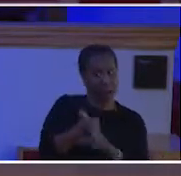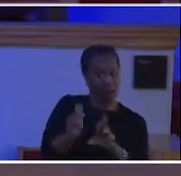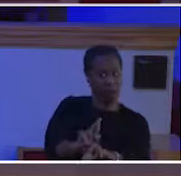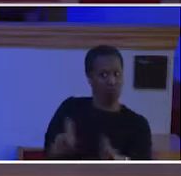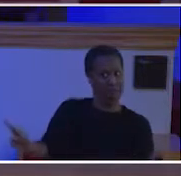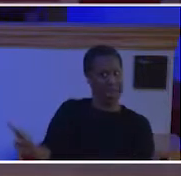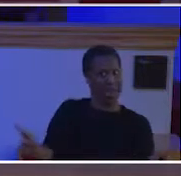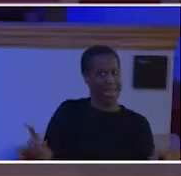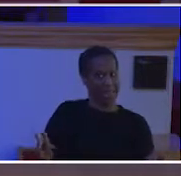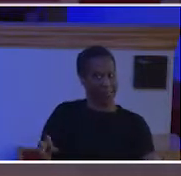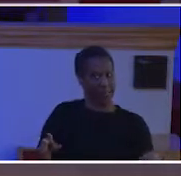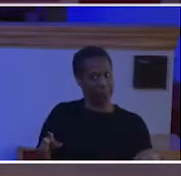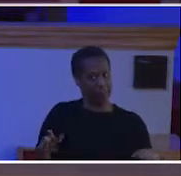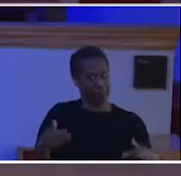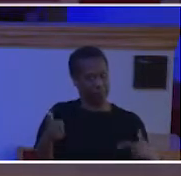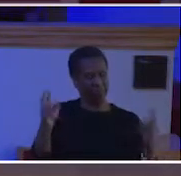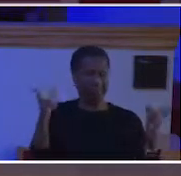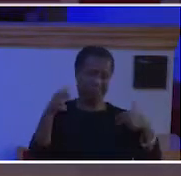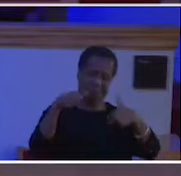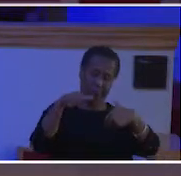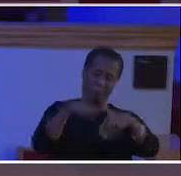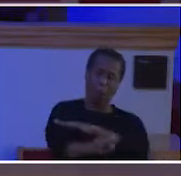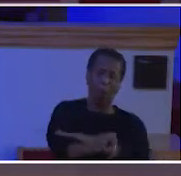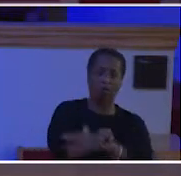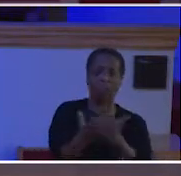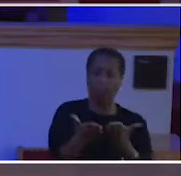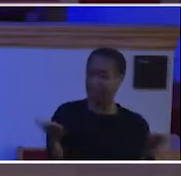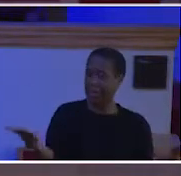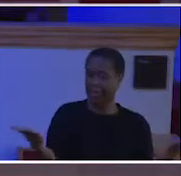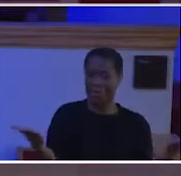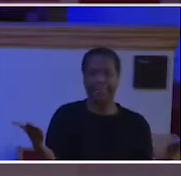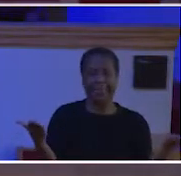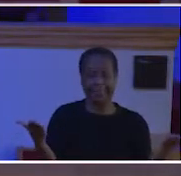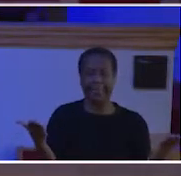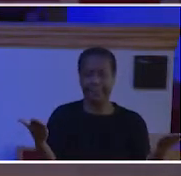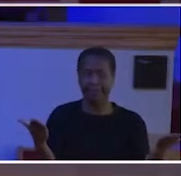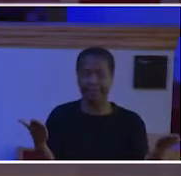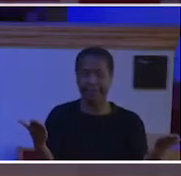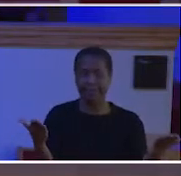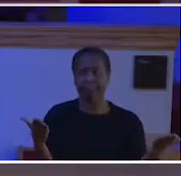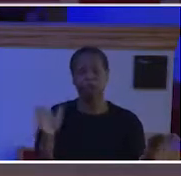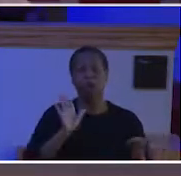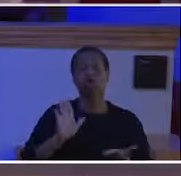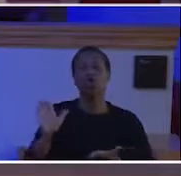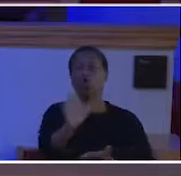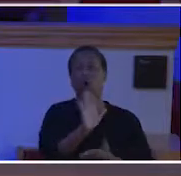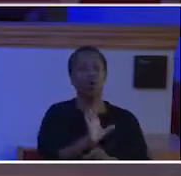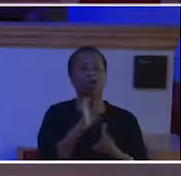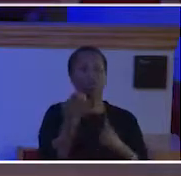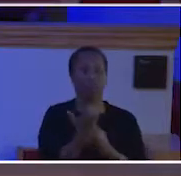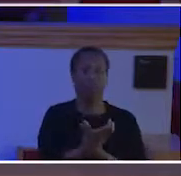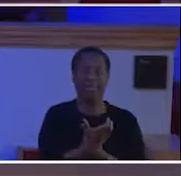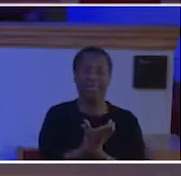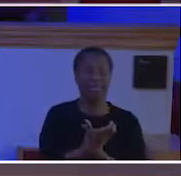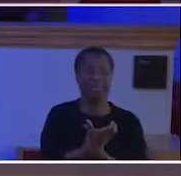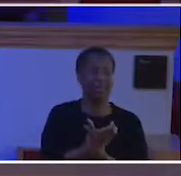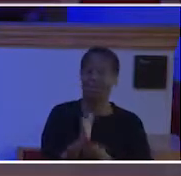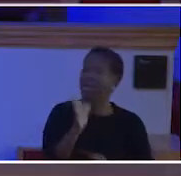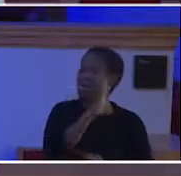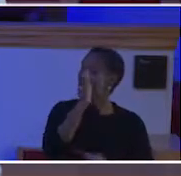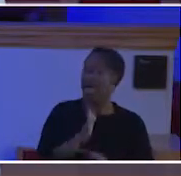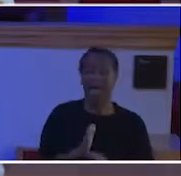give birth to those things that he has impregnated you with, your circumstances are never